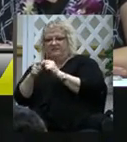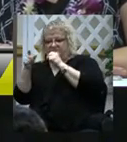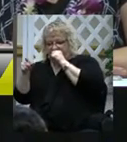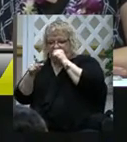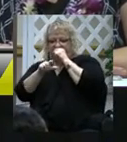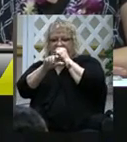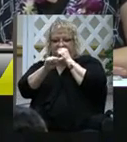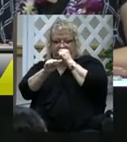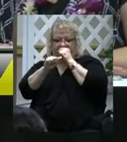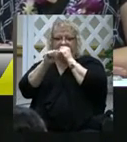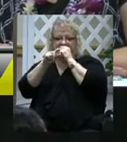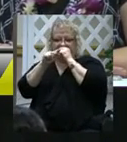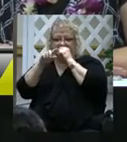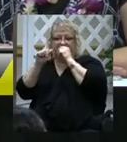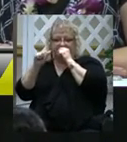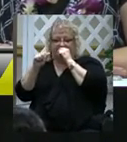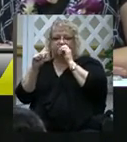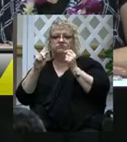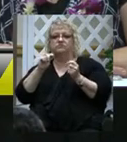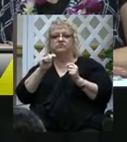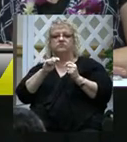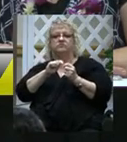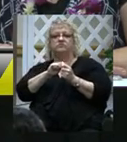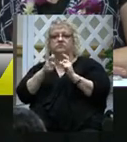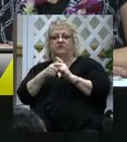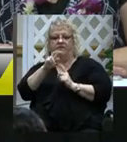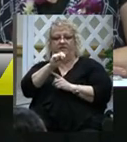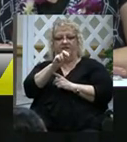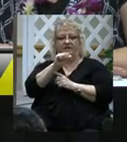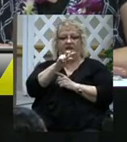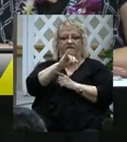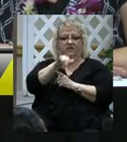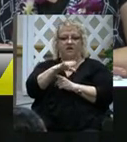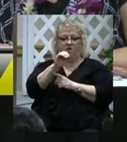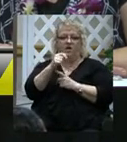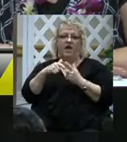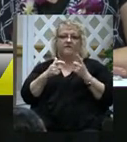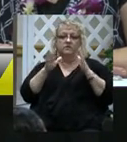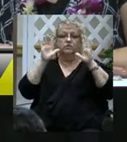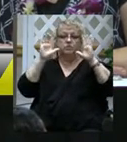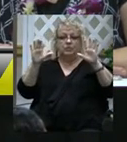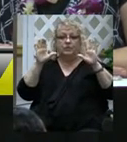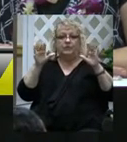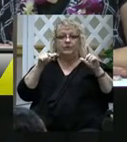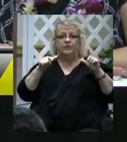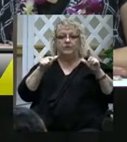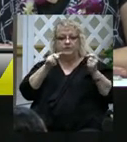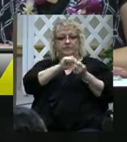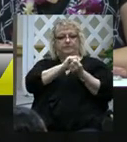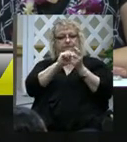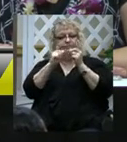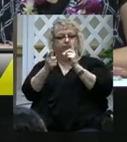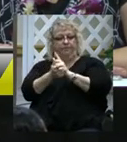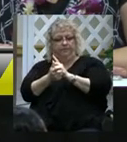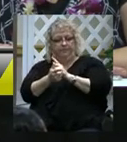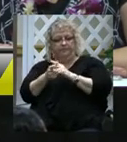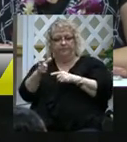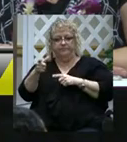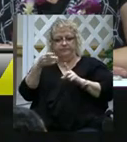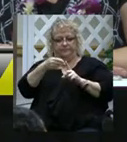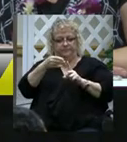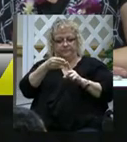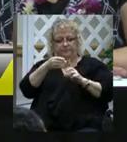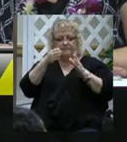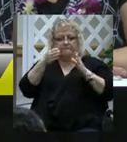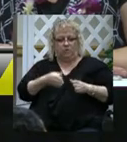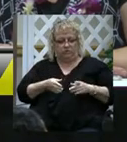ATA certified translators. For Navajo, we have a great translator that is our